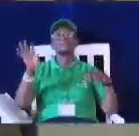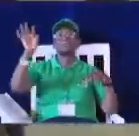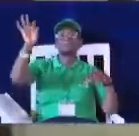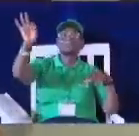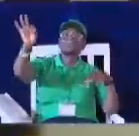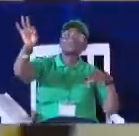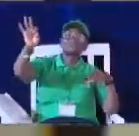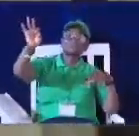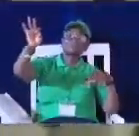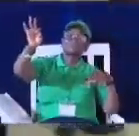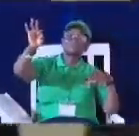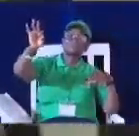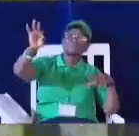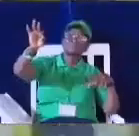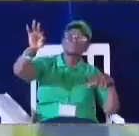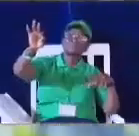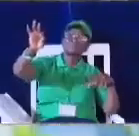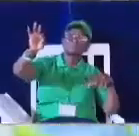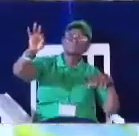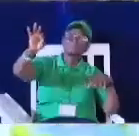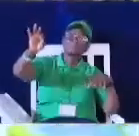Nine.